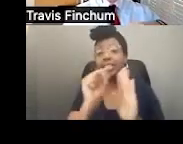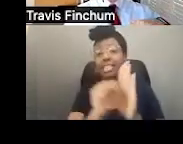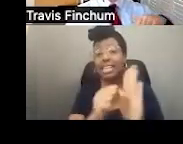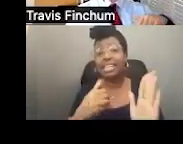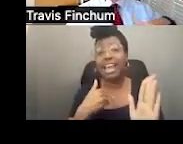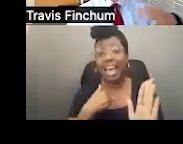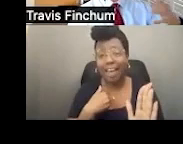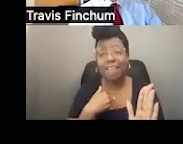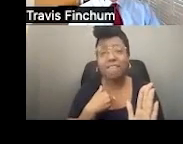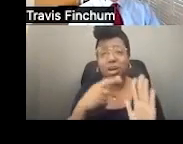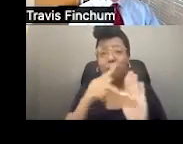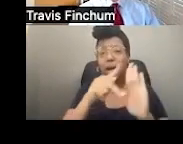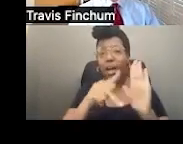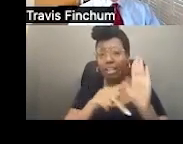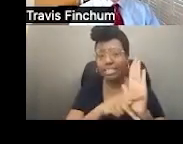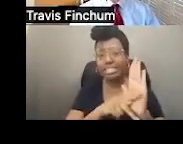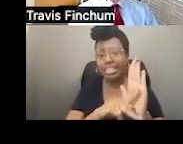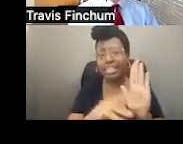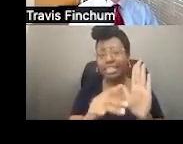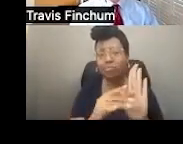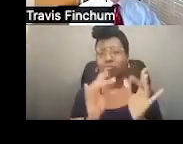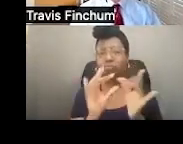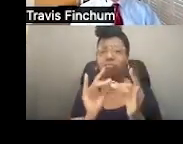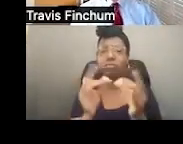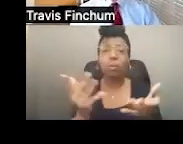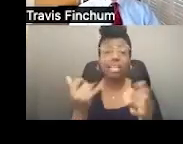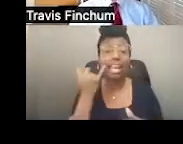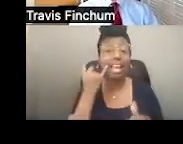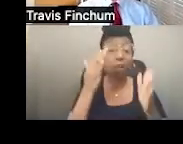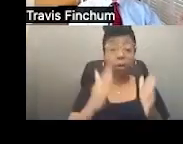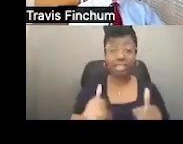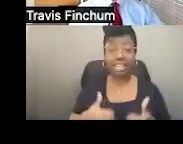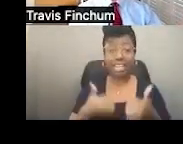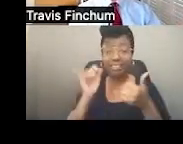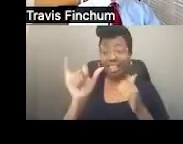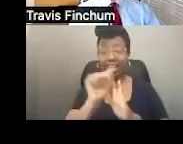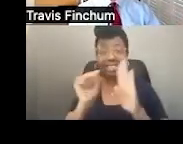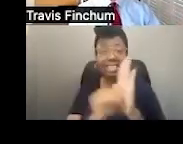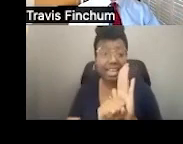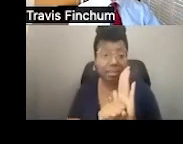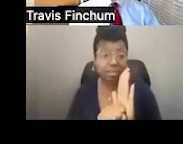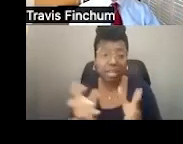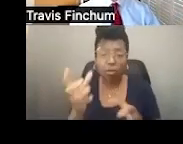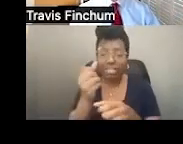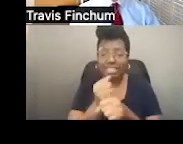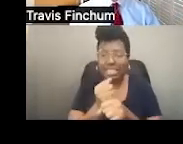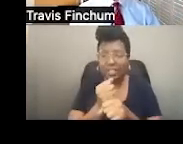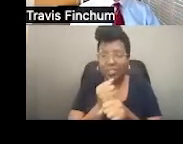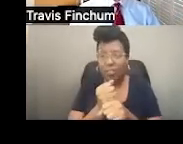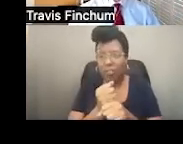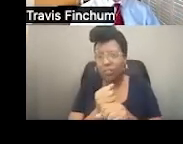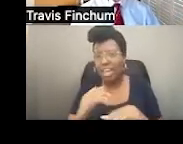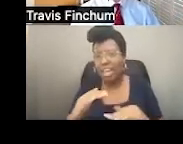state policy that says if an individual living in that state gets at least $1